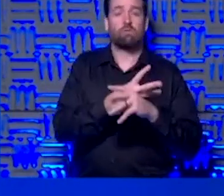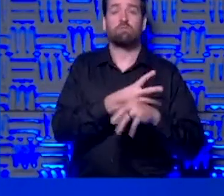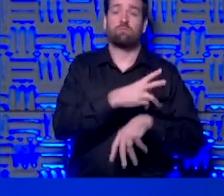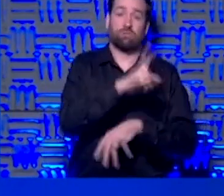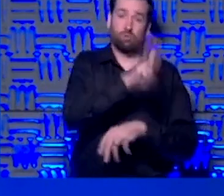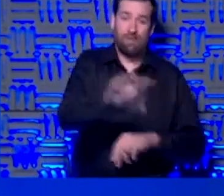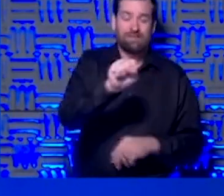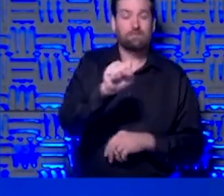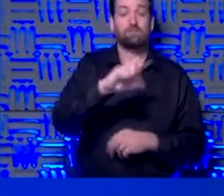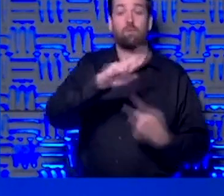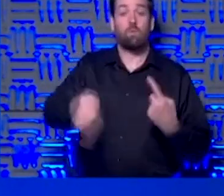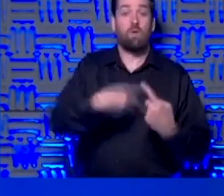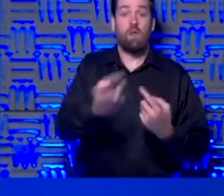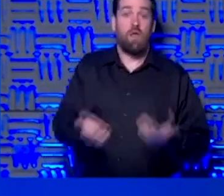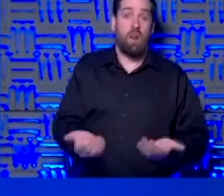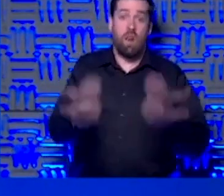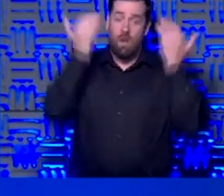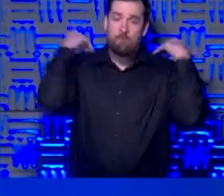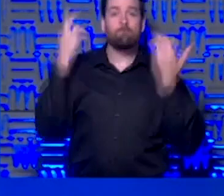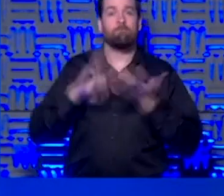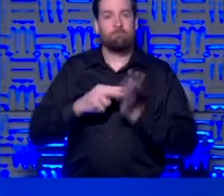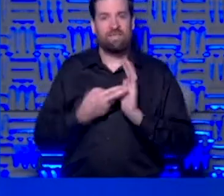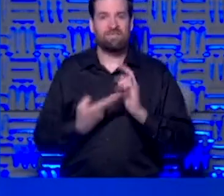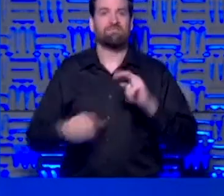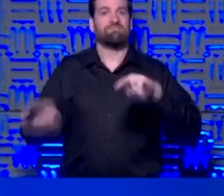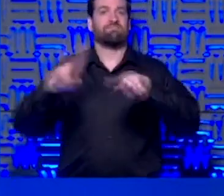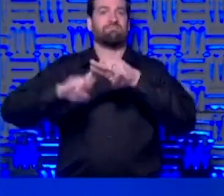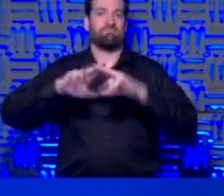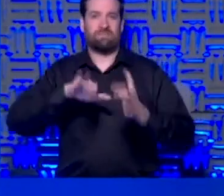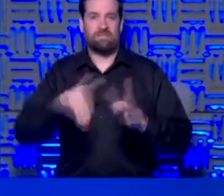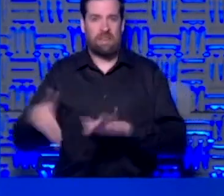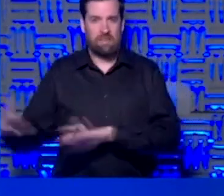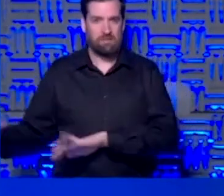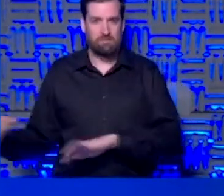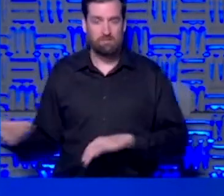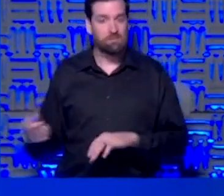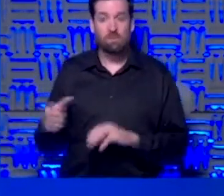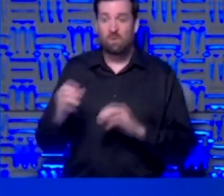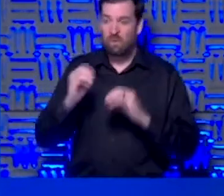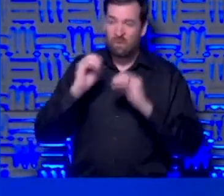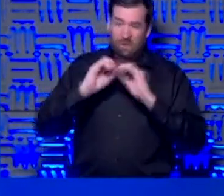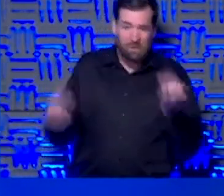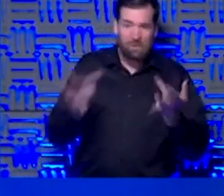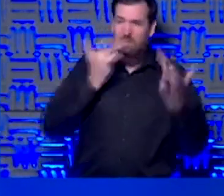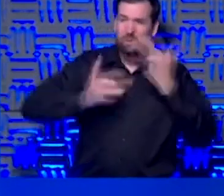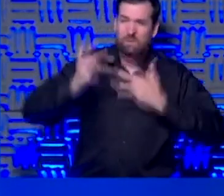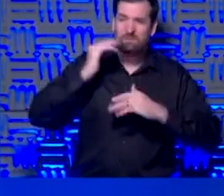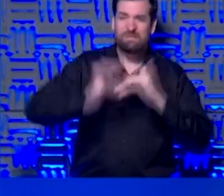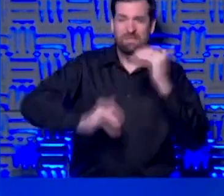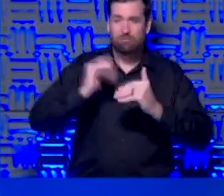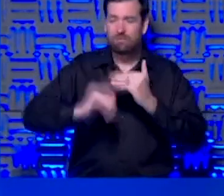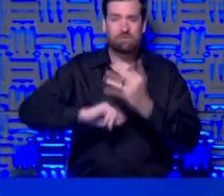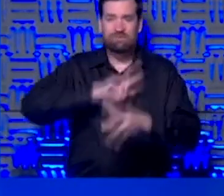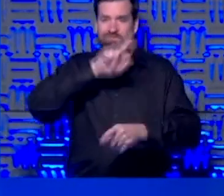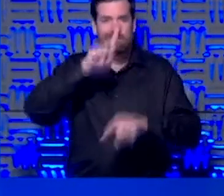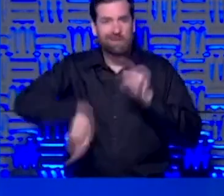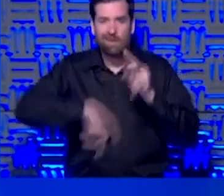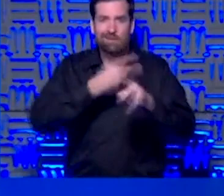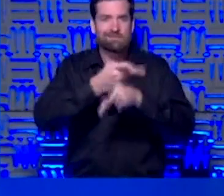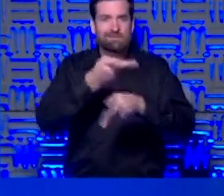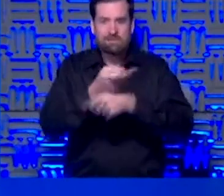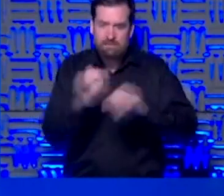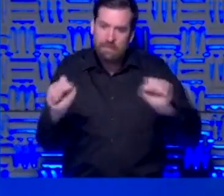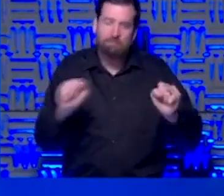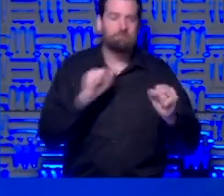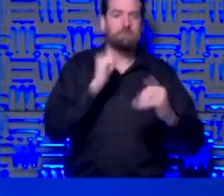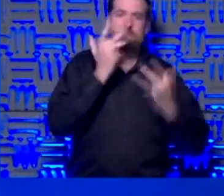begins to increase when people are overwhelmed, which is, that's no shocker, right? If you don't have enough facilities to take care of sick folk, you don't have all the right equipment and all